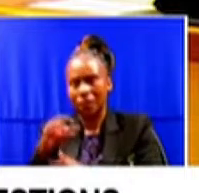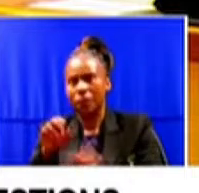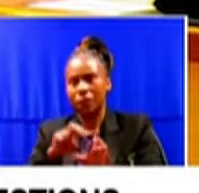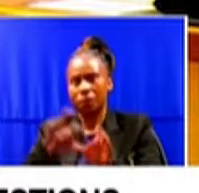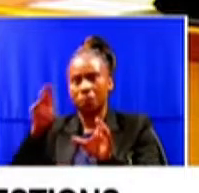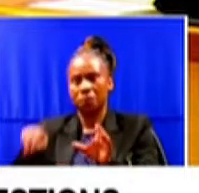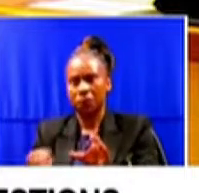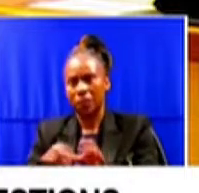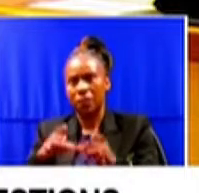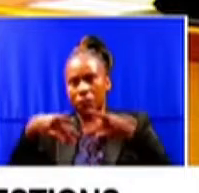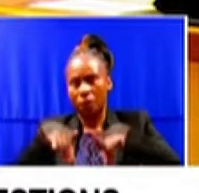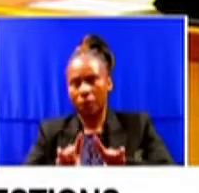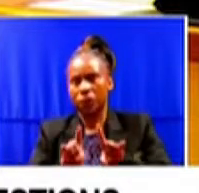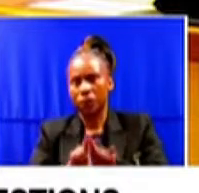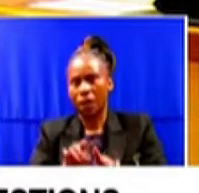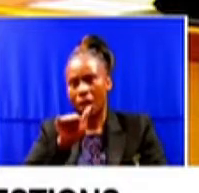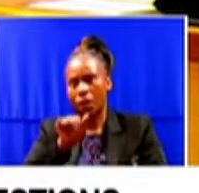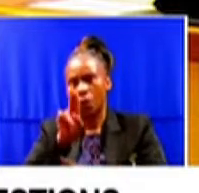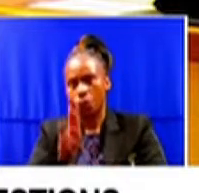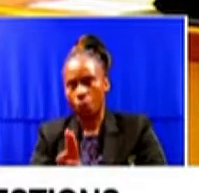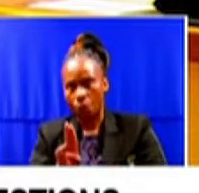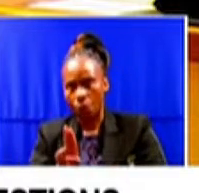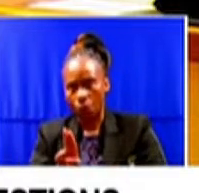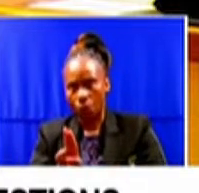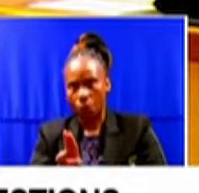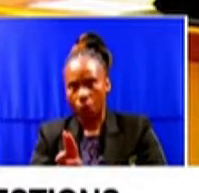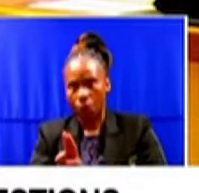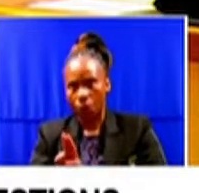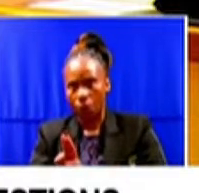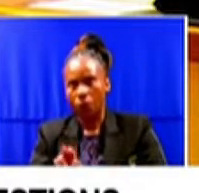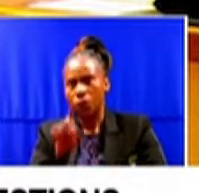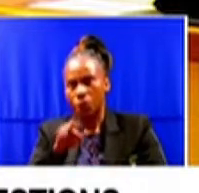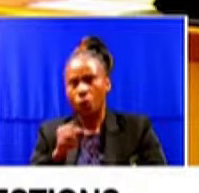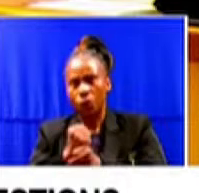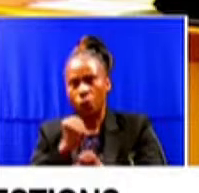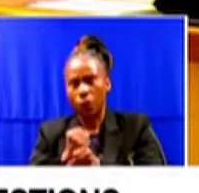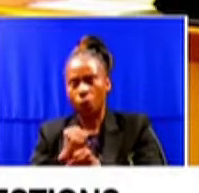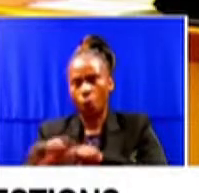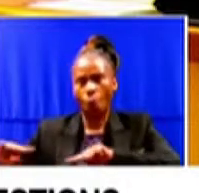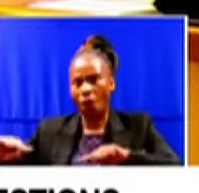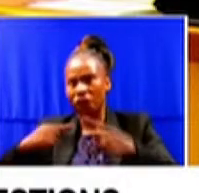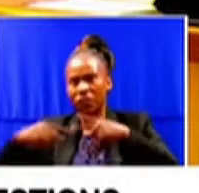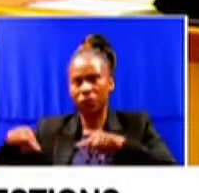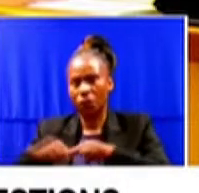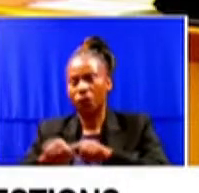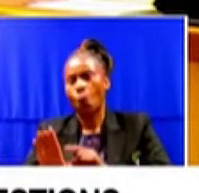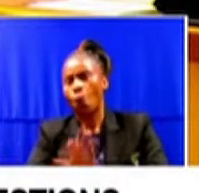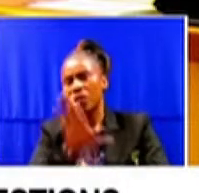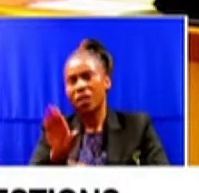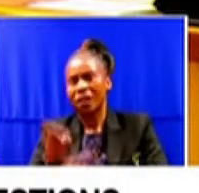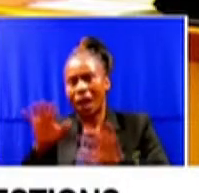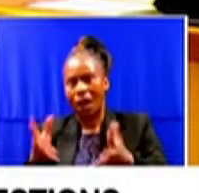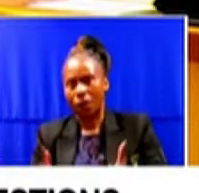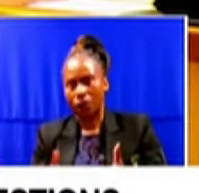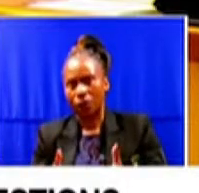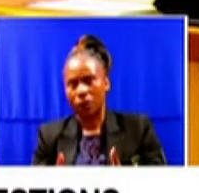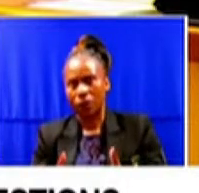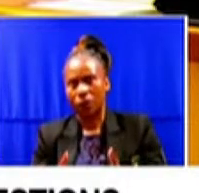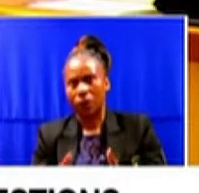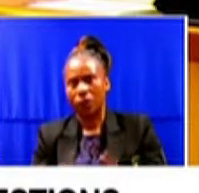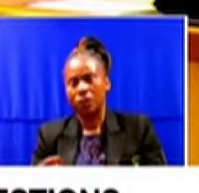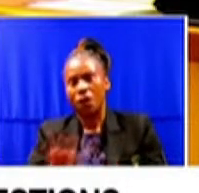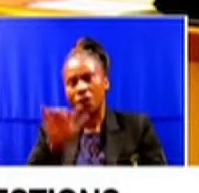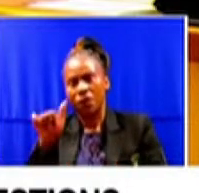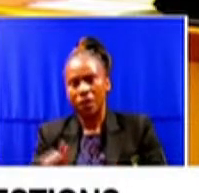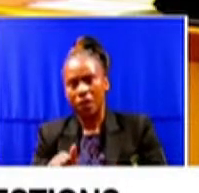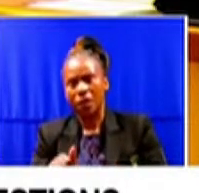tenure, we have observed rapid proliferation of conflicts in the continent, including the crisis in Mozambique. Has South Africa played any role in